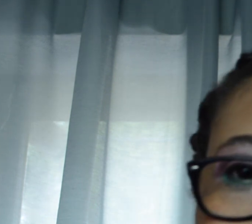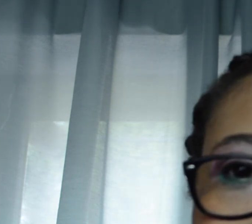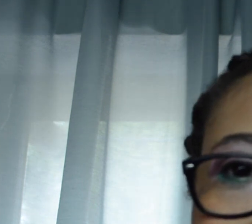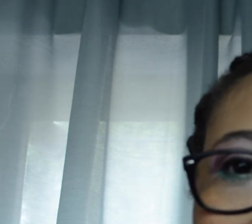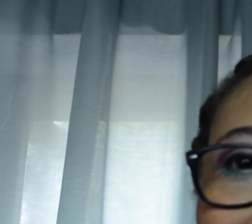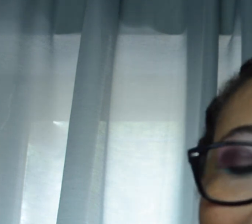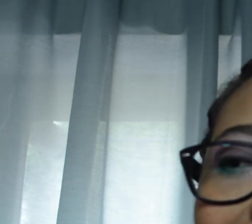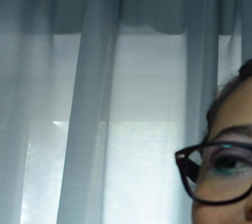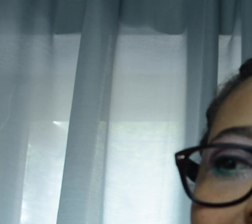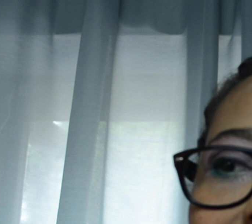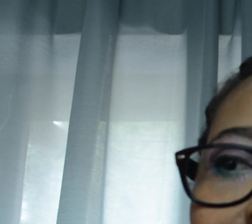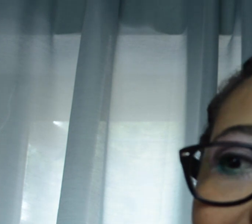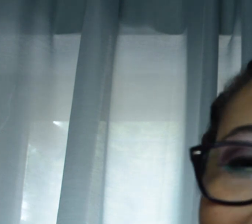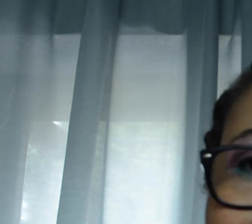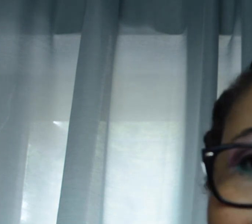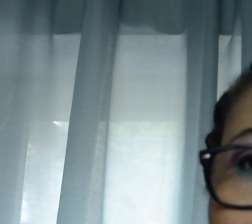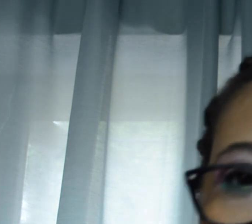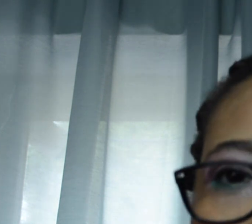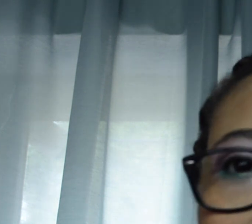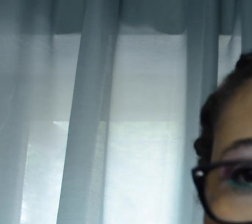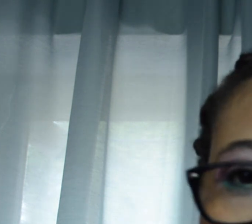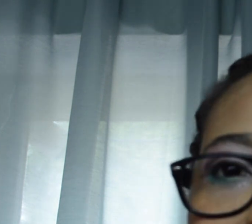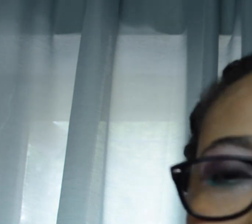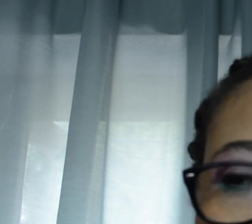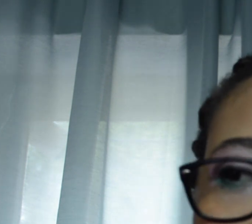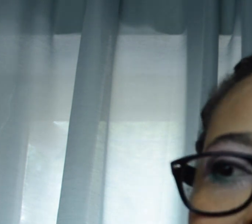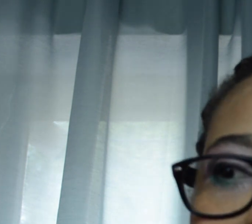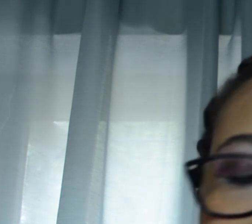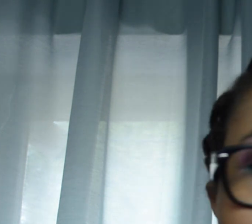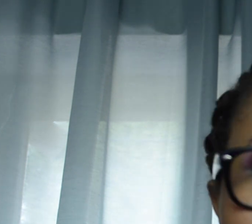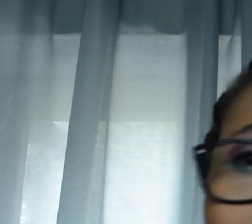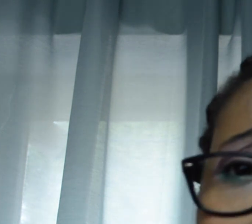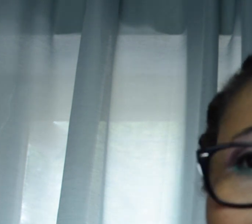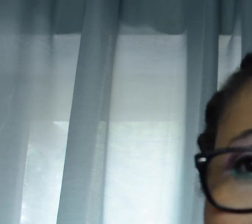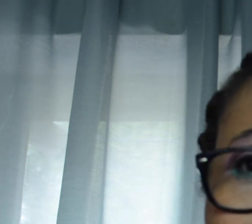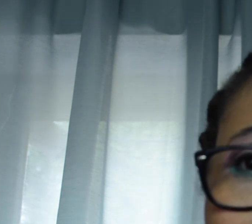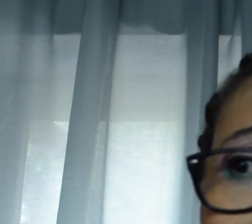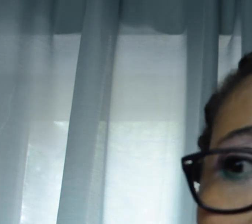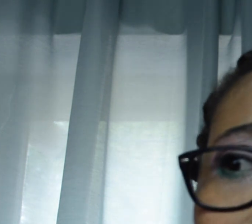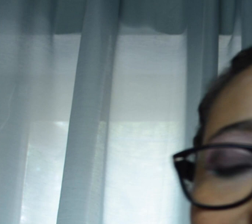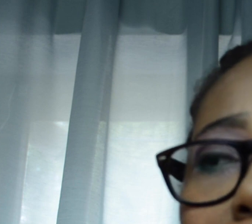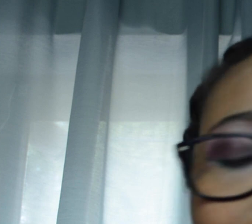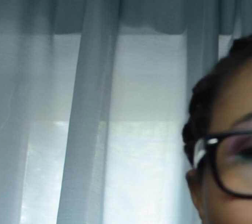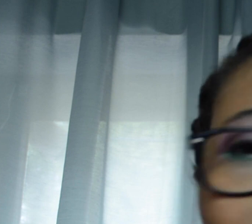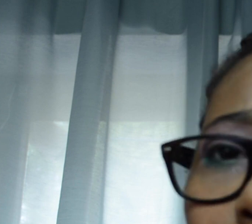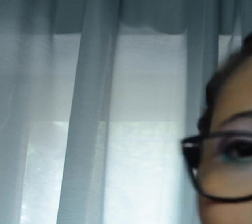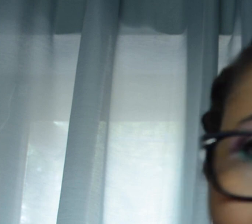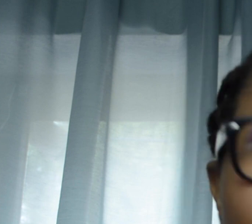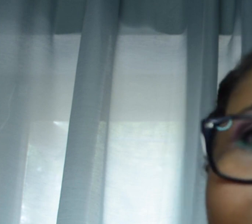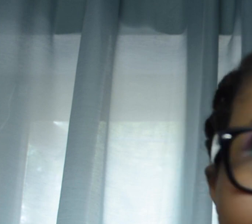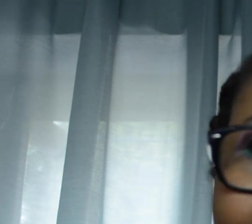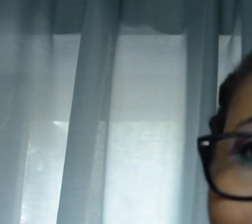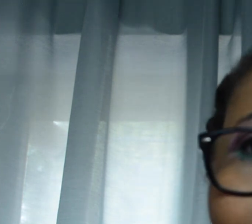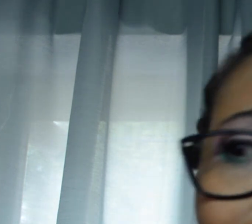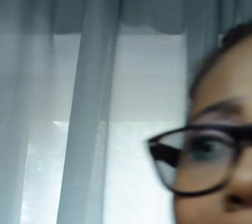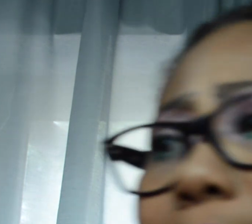link in the bio, and you guys can go ahead and check it out and everything, because really, really valuable stuff what they're talking. Watch the whole right through.